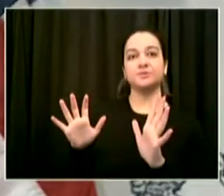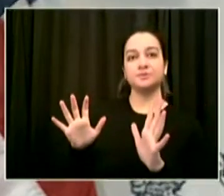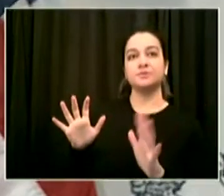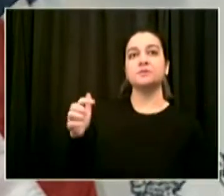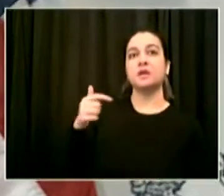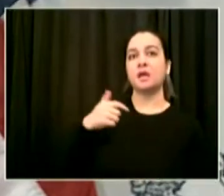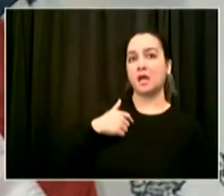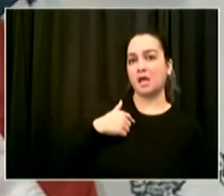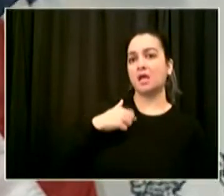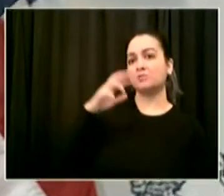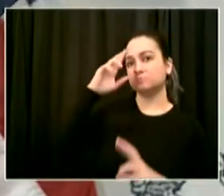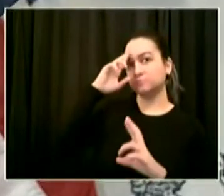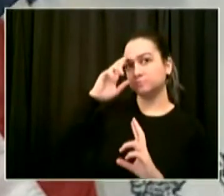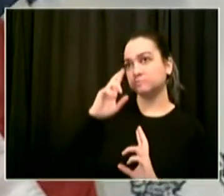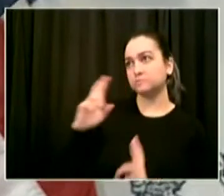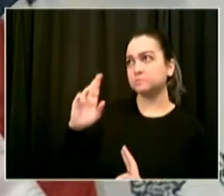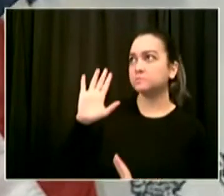make that decision.